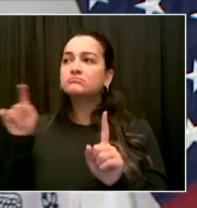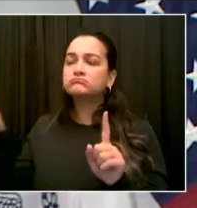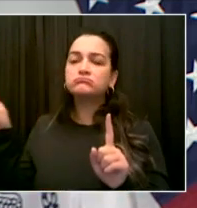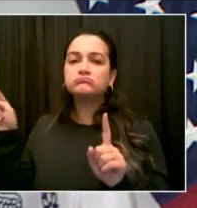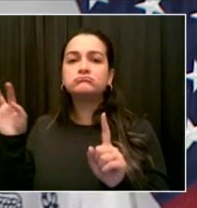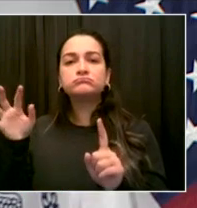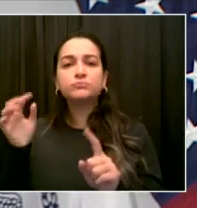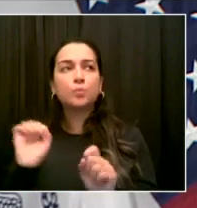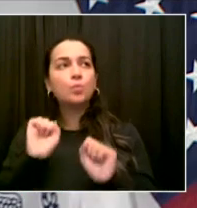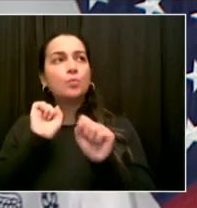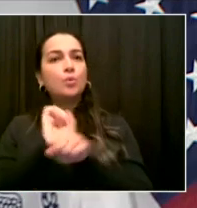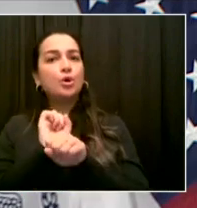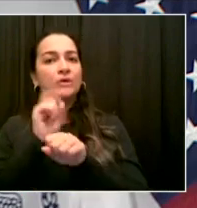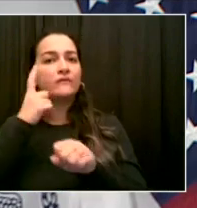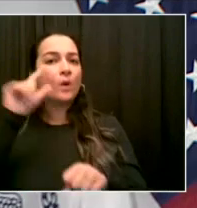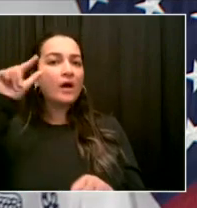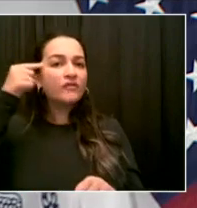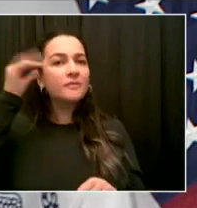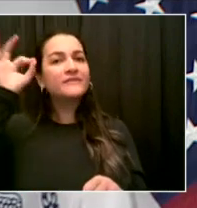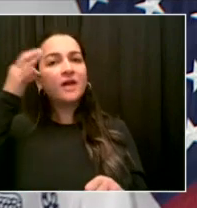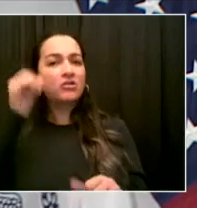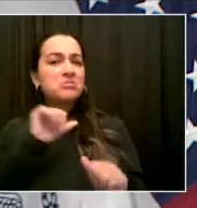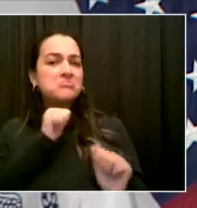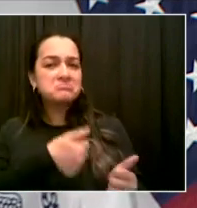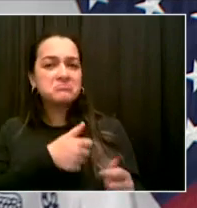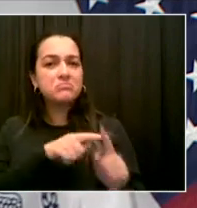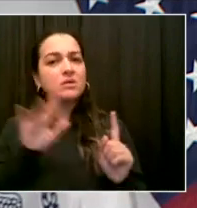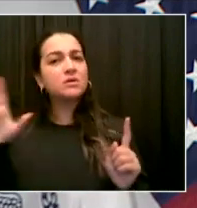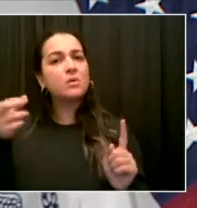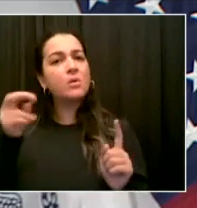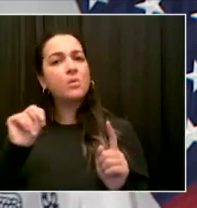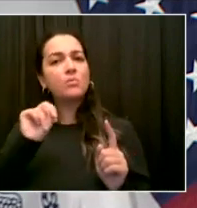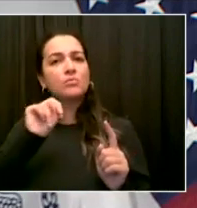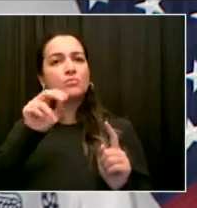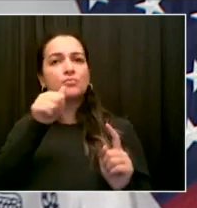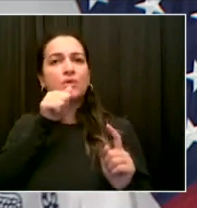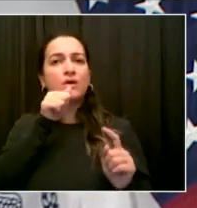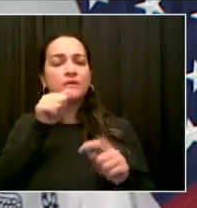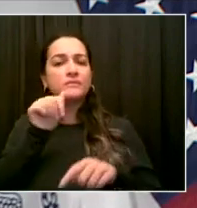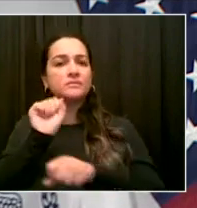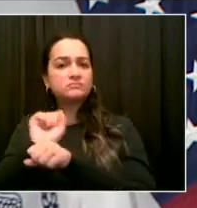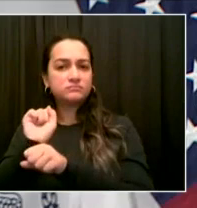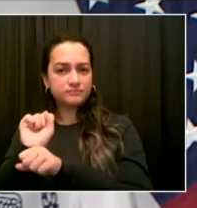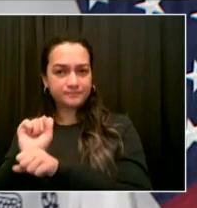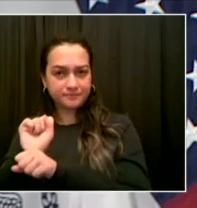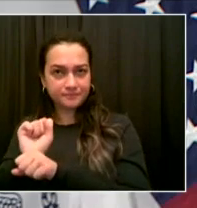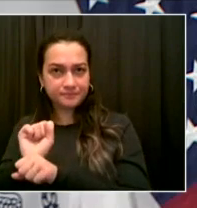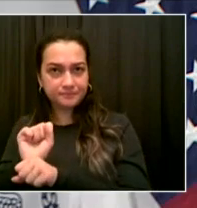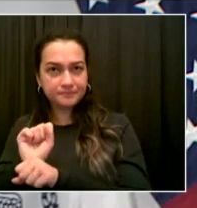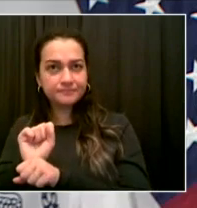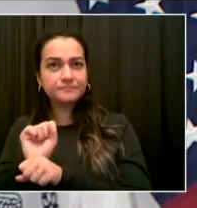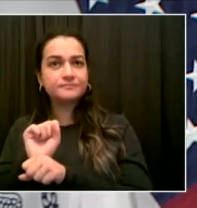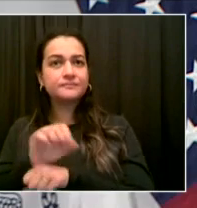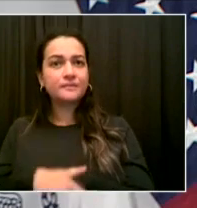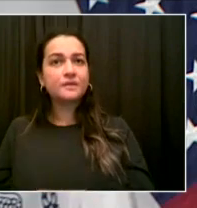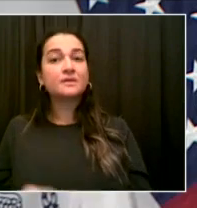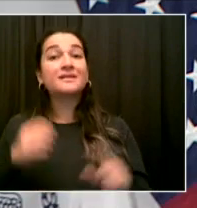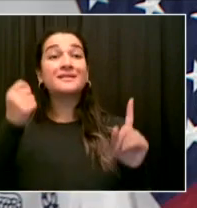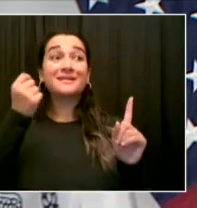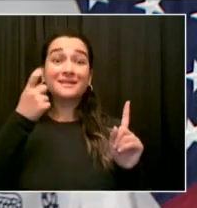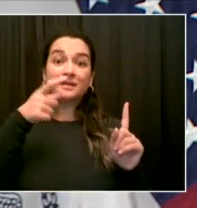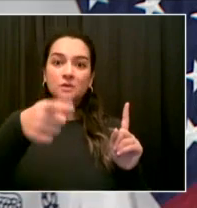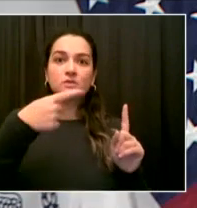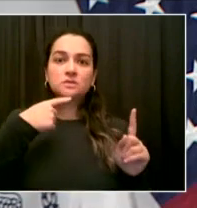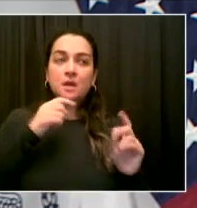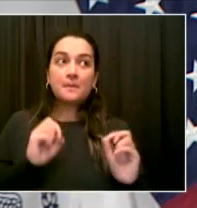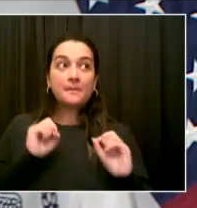with granularity, considering that close to 400 civil servants have died during the pandemic? What level of certification have you done